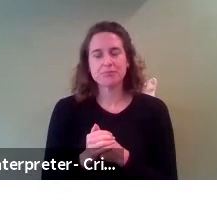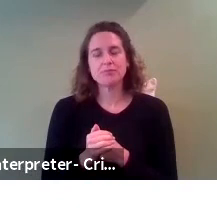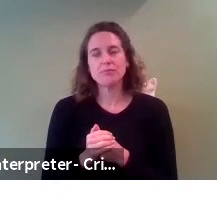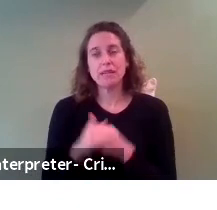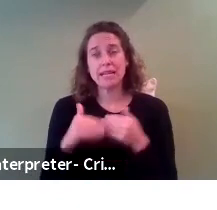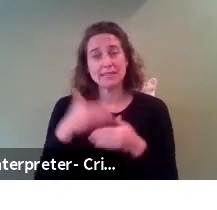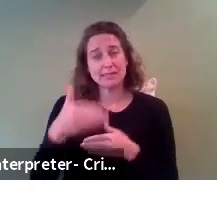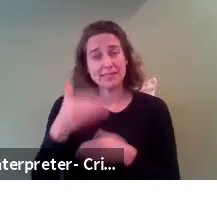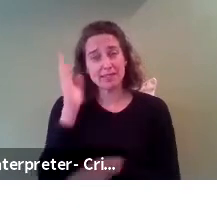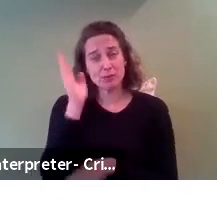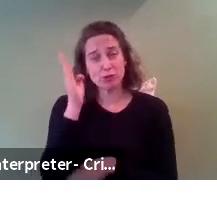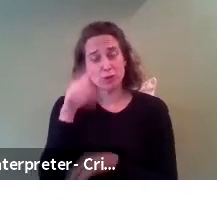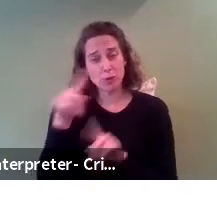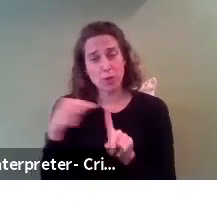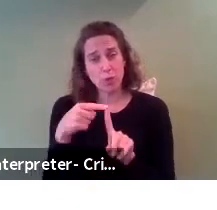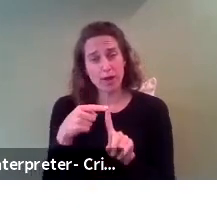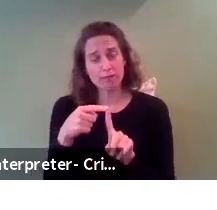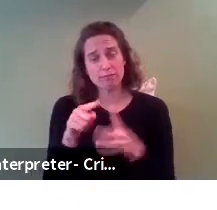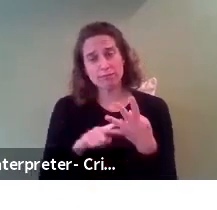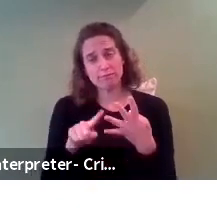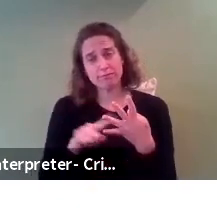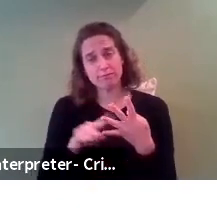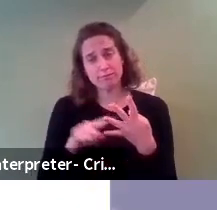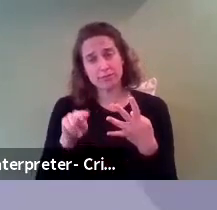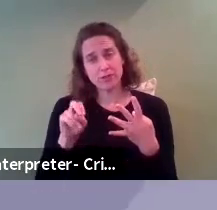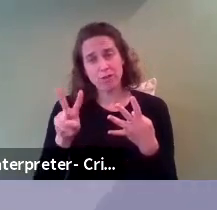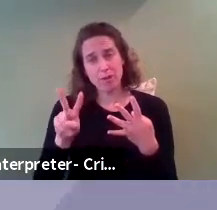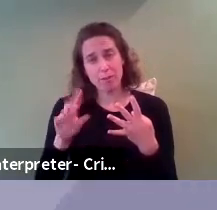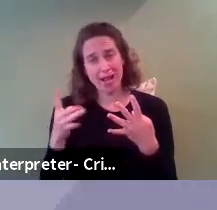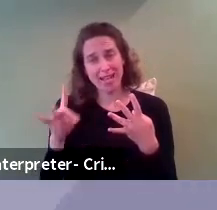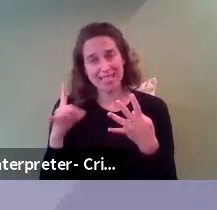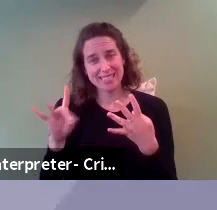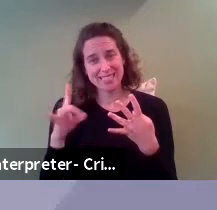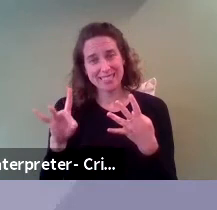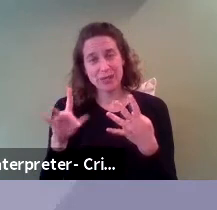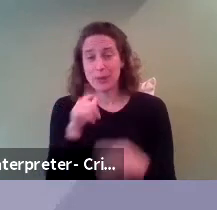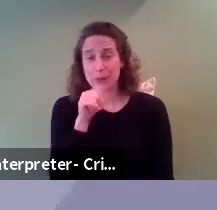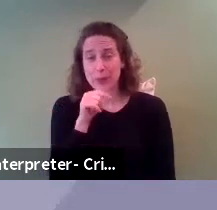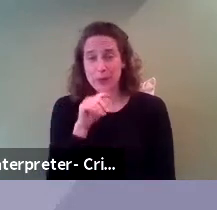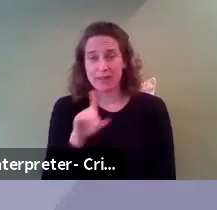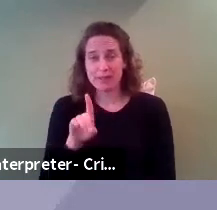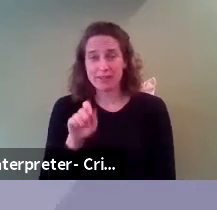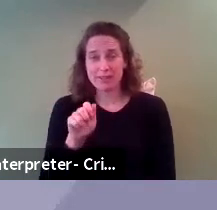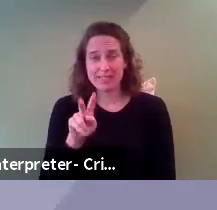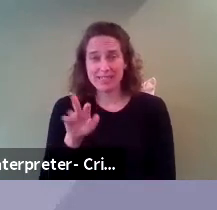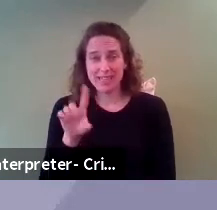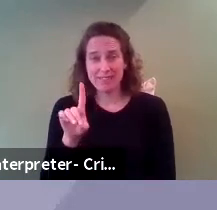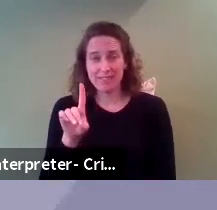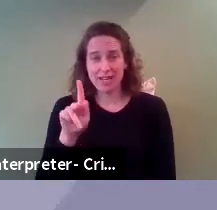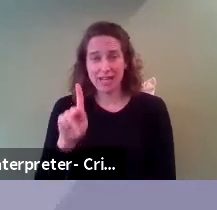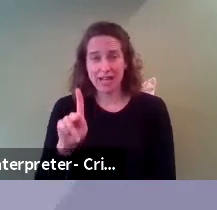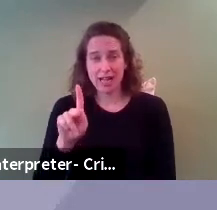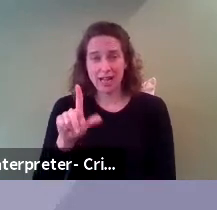until the middle of November, on November 18th, when we'll be joined by David Kleman, who's Senior Vice President